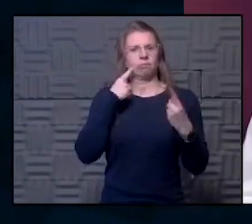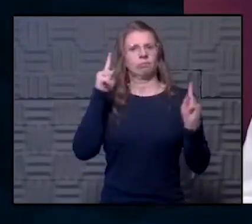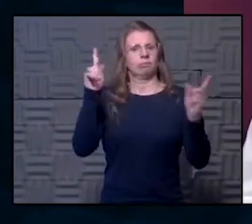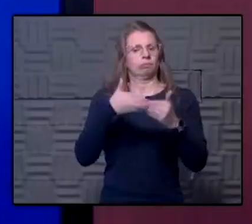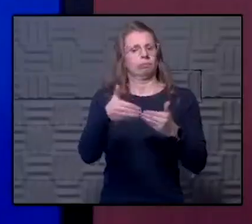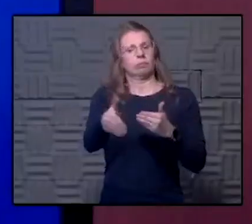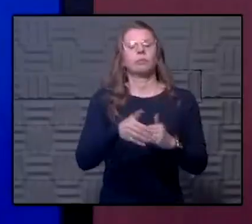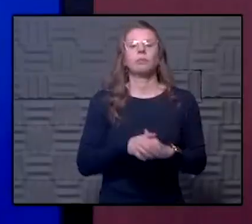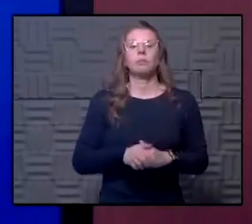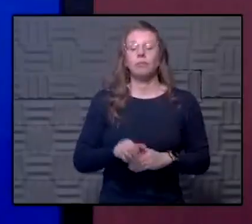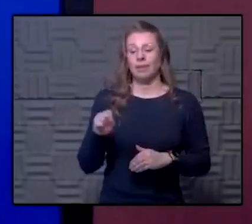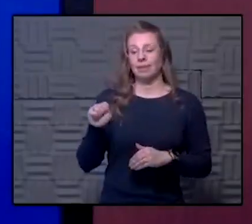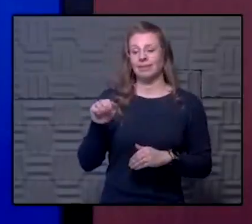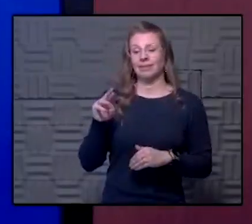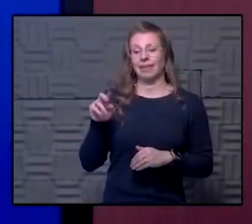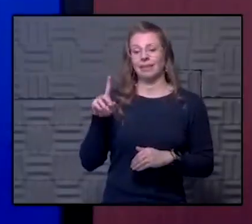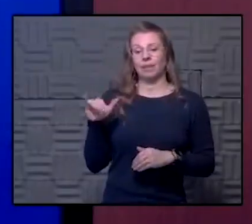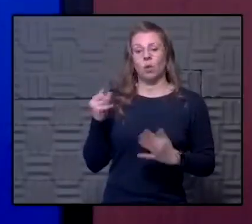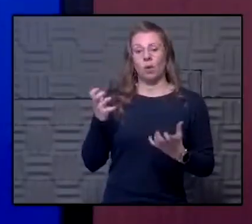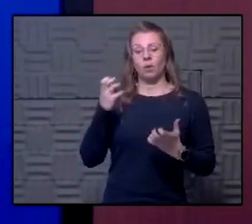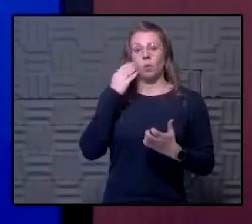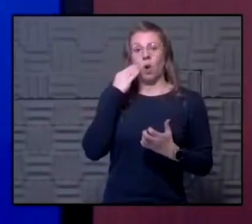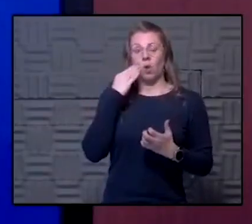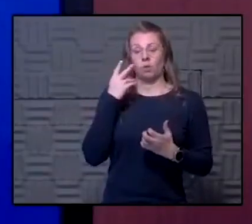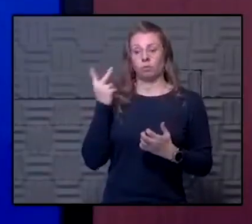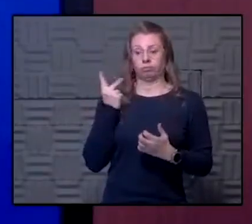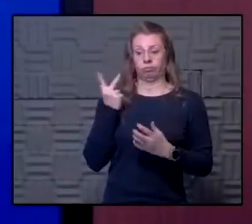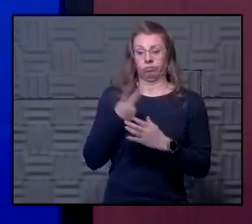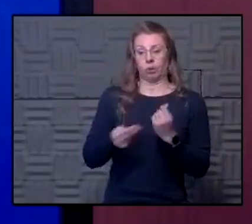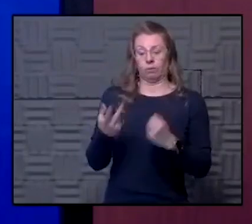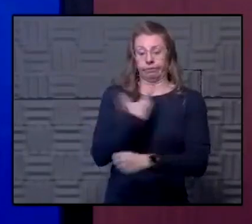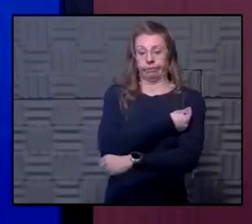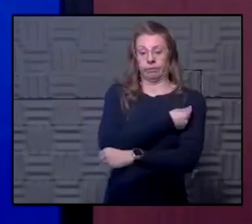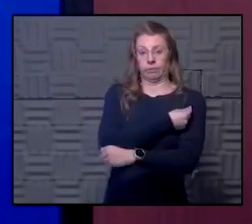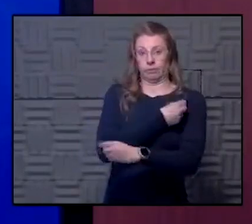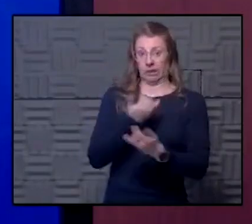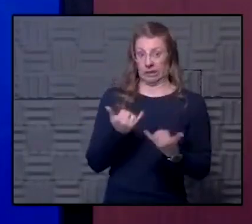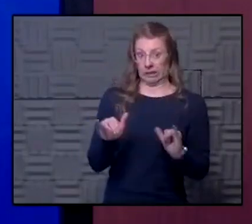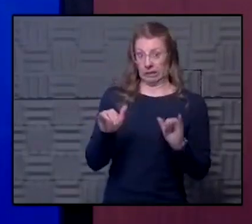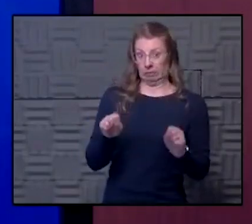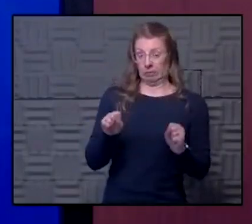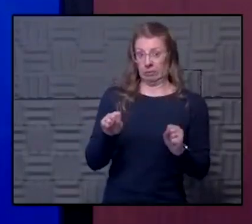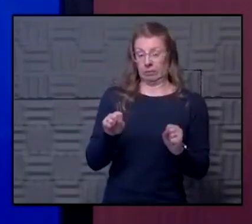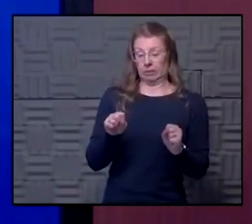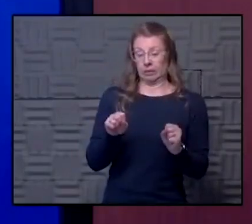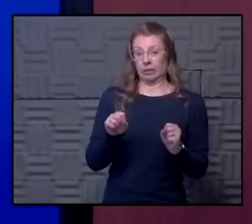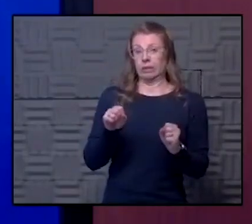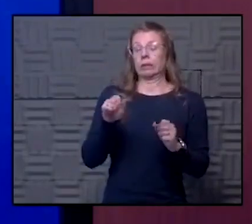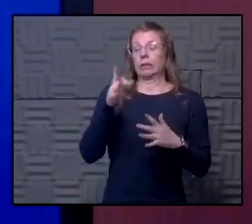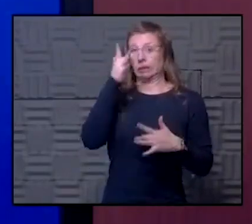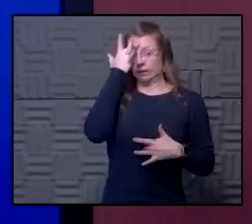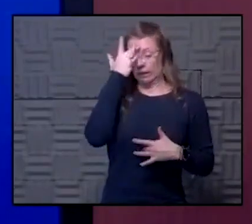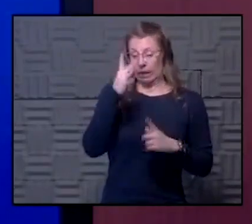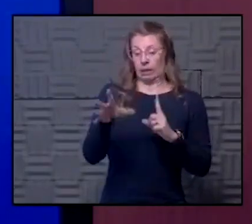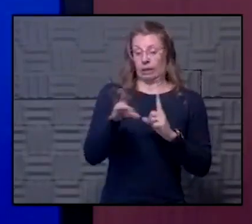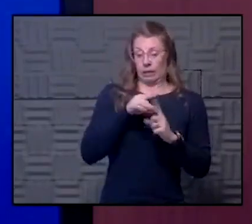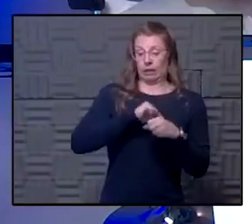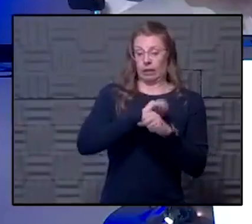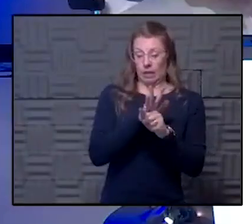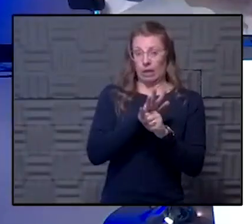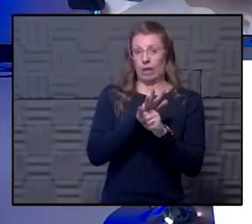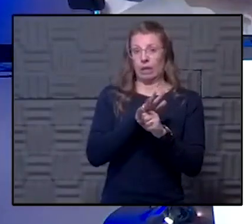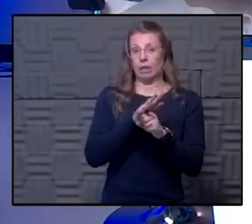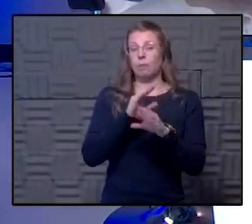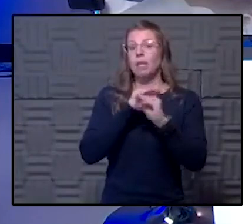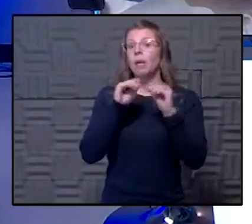All right, Sandy wants to know, now that my husband and I have both been vaccinated, can we still potentially be asymptomatic and cause others to get